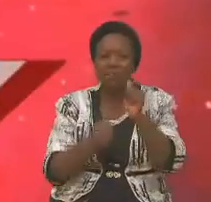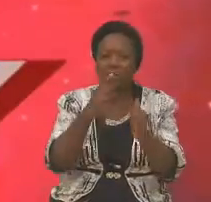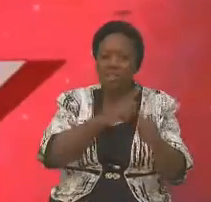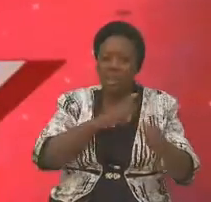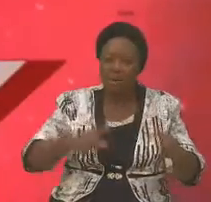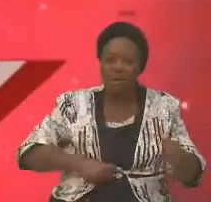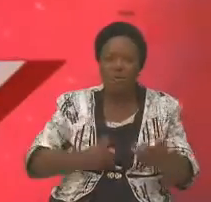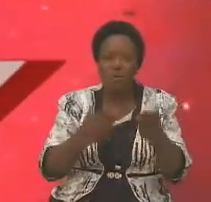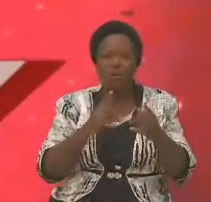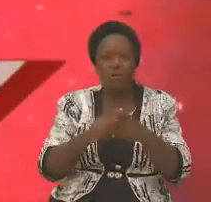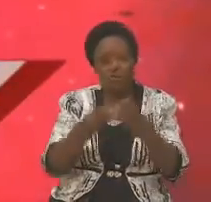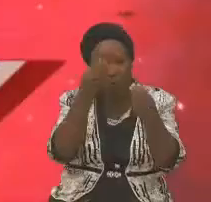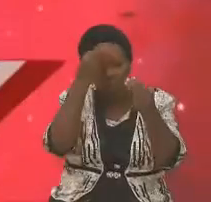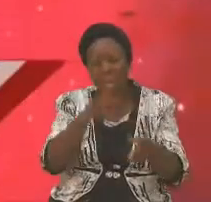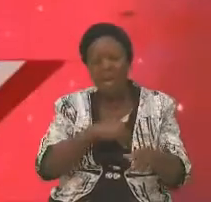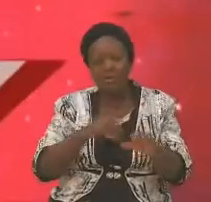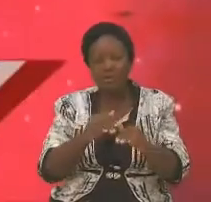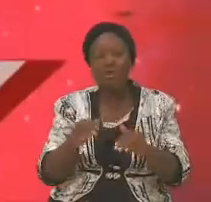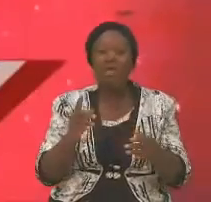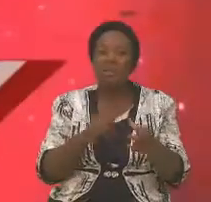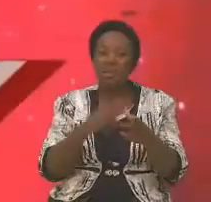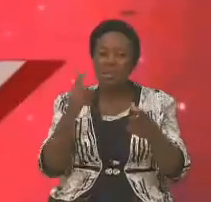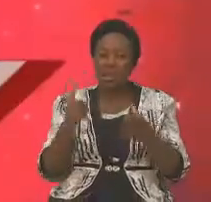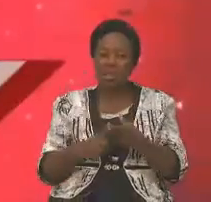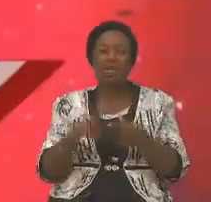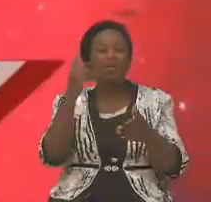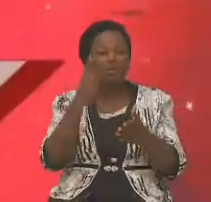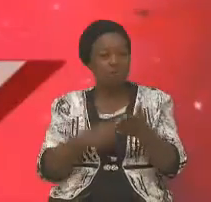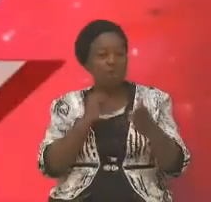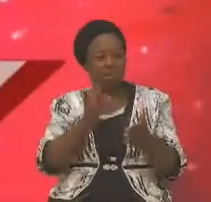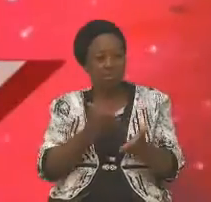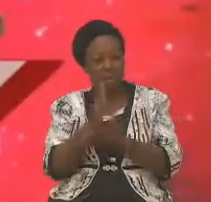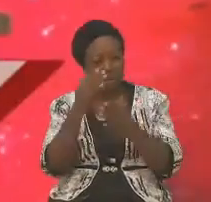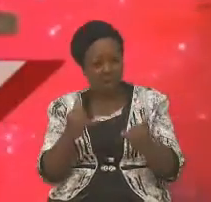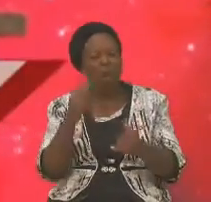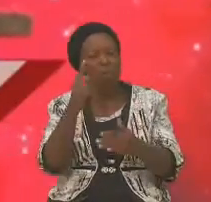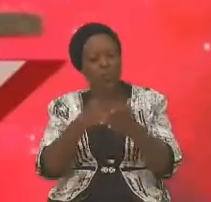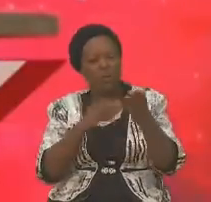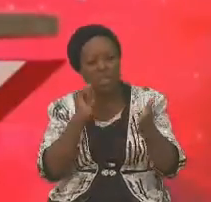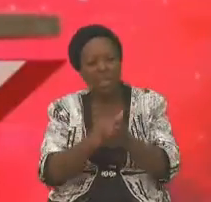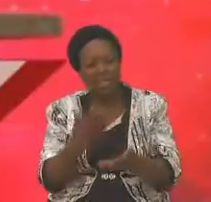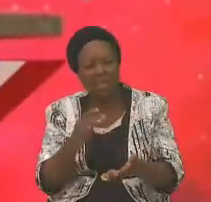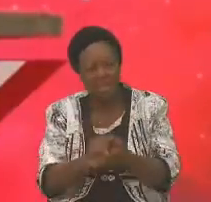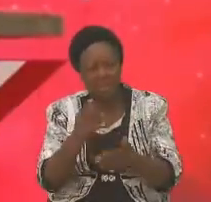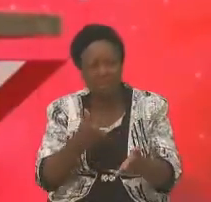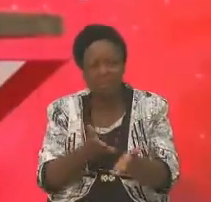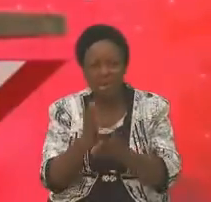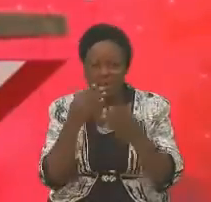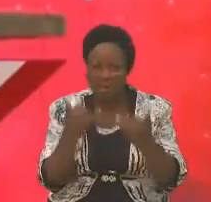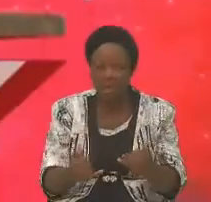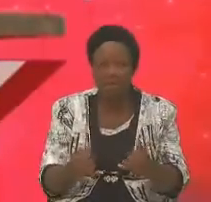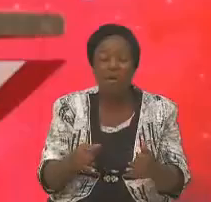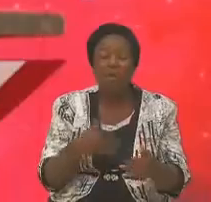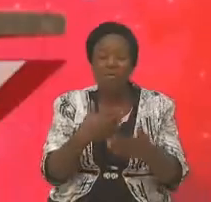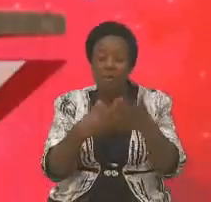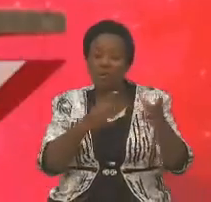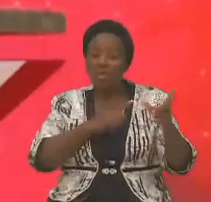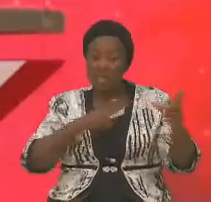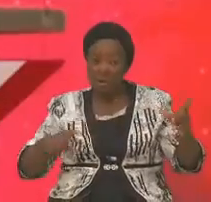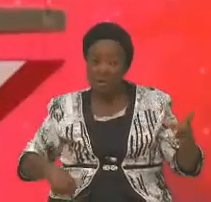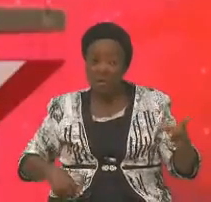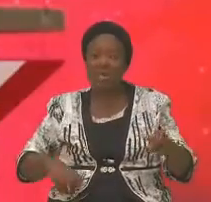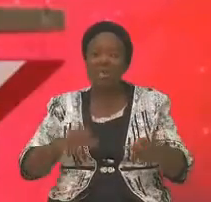your back on Jesus Christ your Savior, you're not doing that which is right. What is right now, what is right and